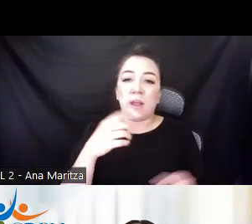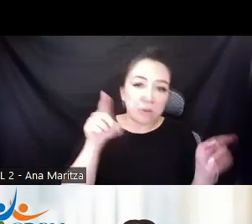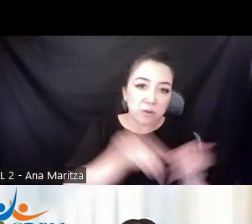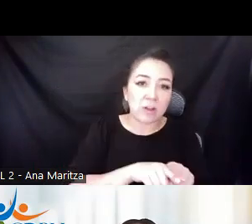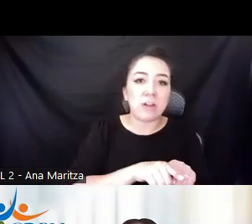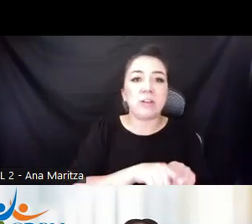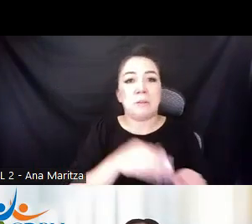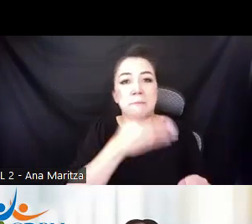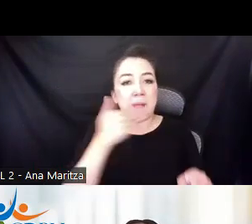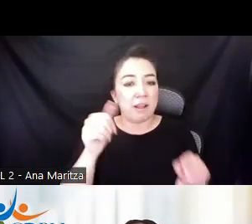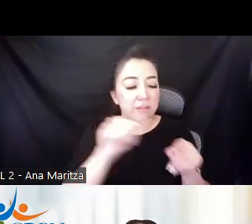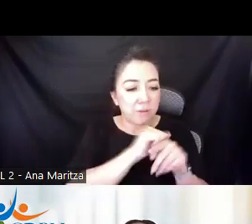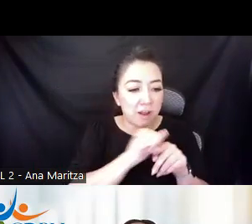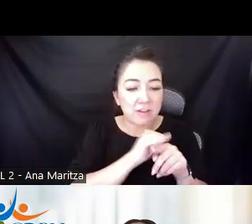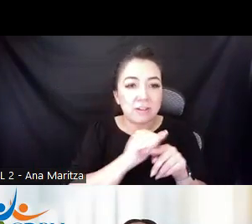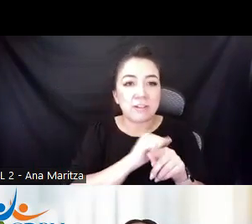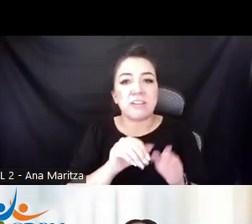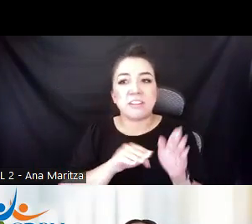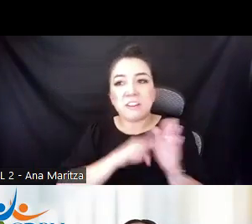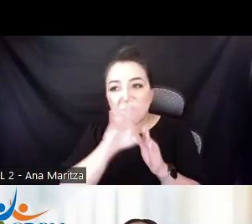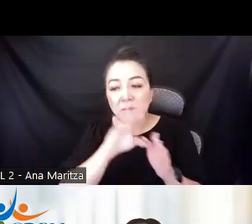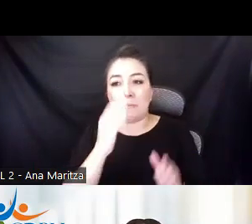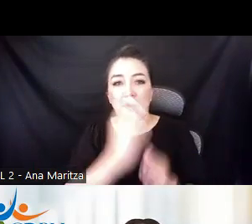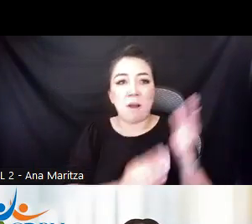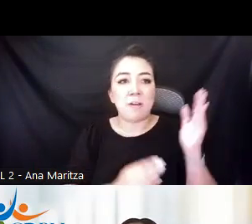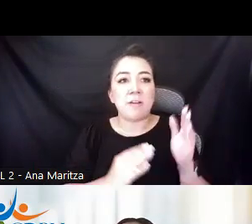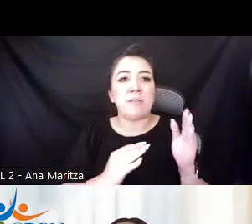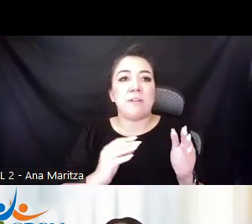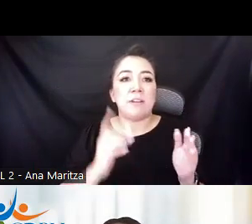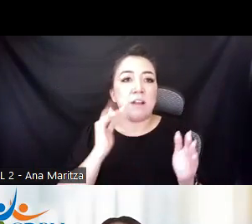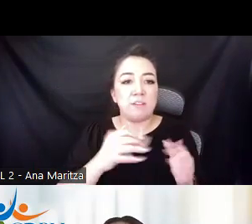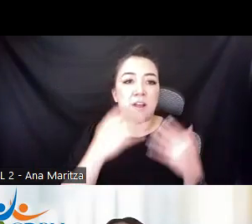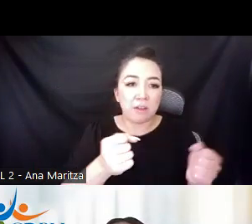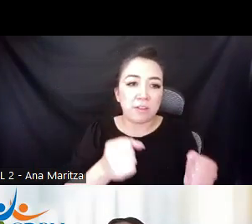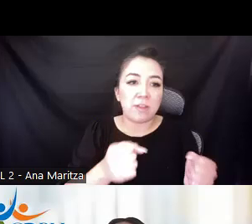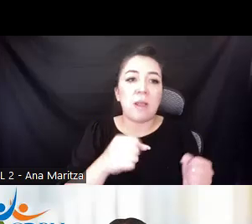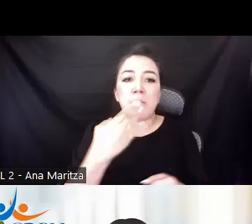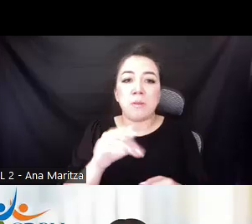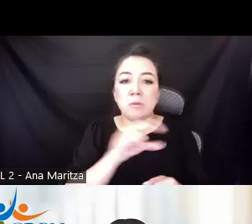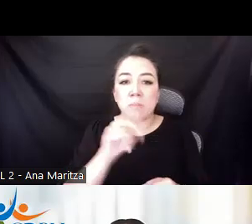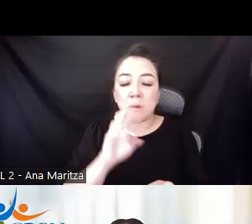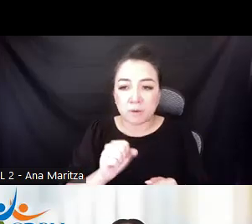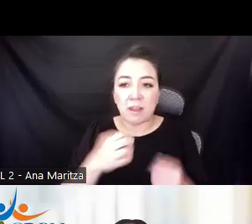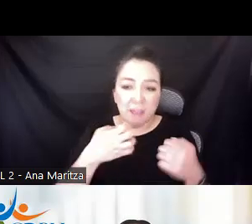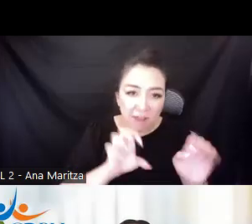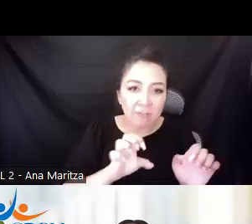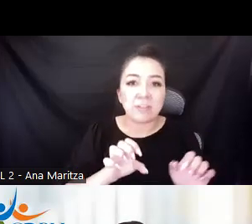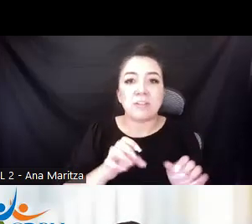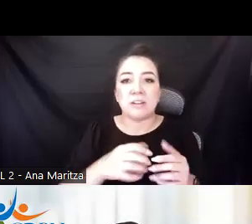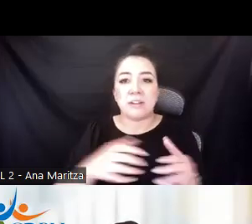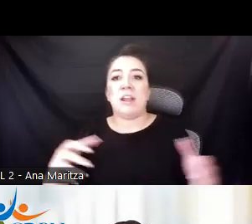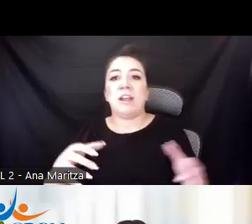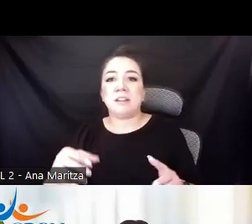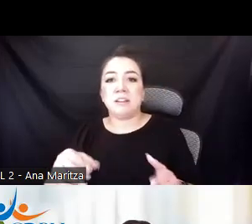best practices developed as part of California Healthy Brain Initiative and Blue Zone efforts to extend statewide expertise